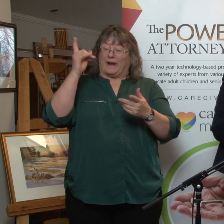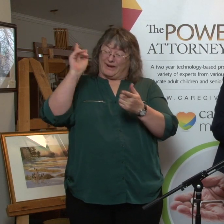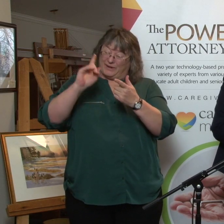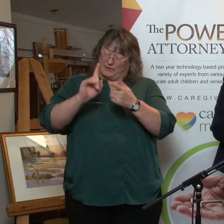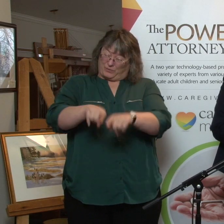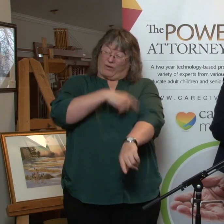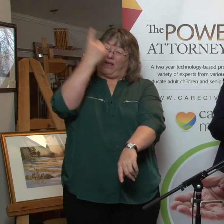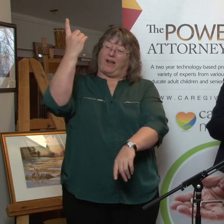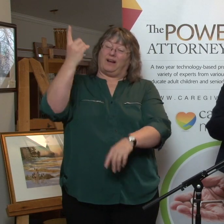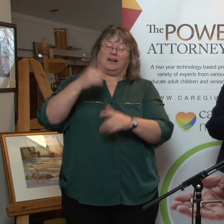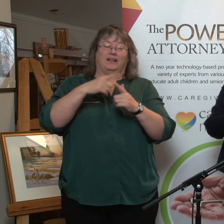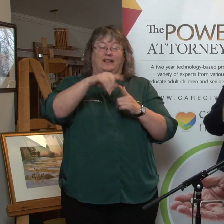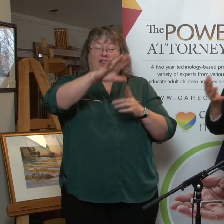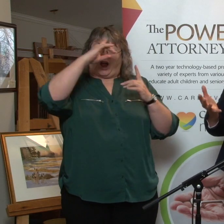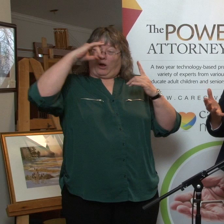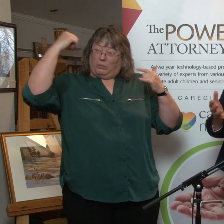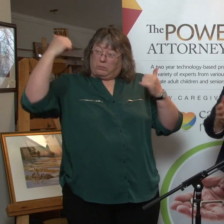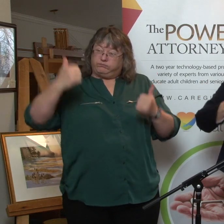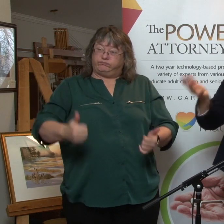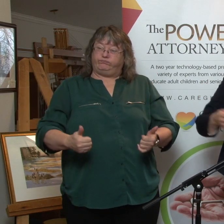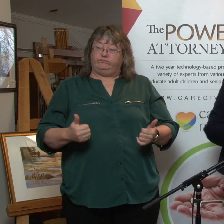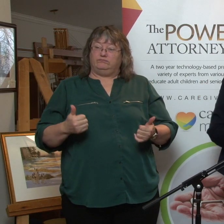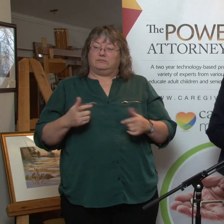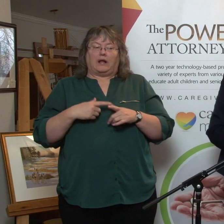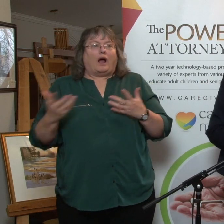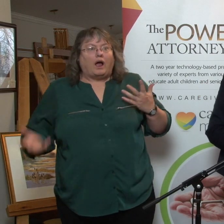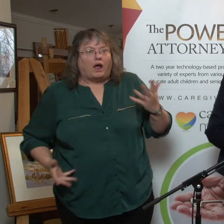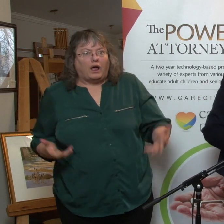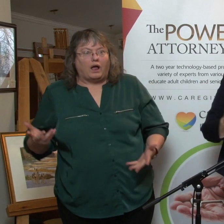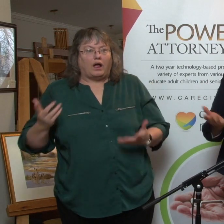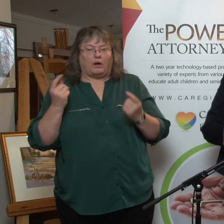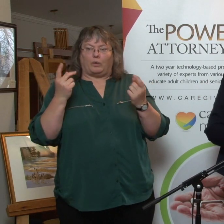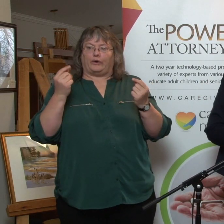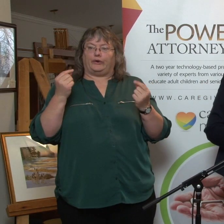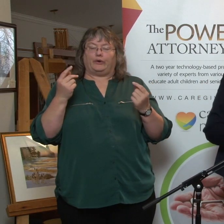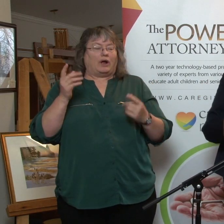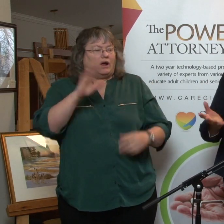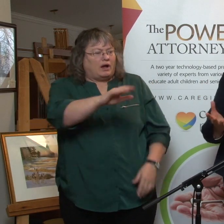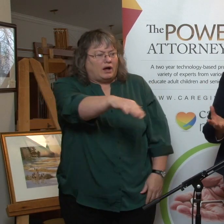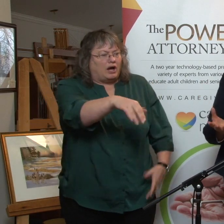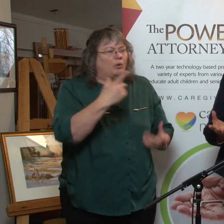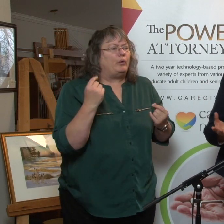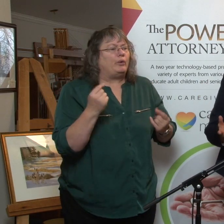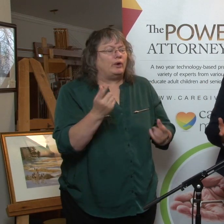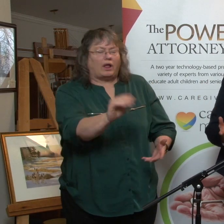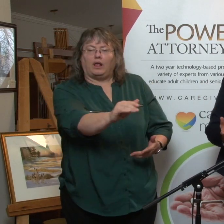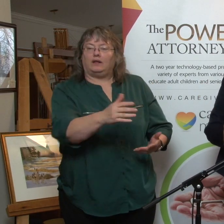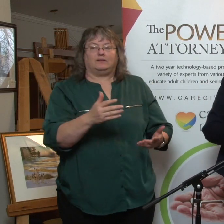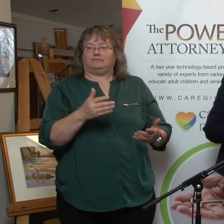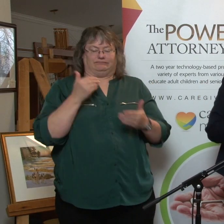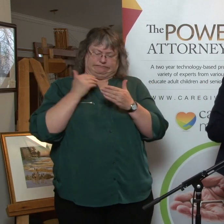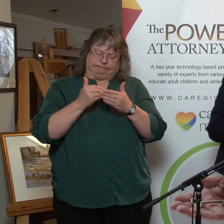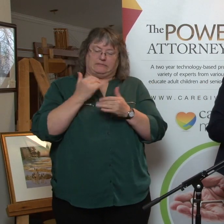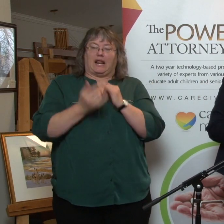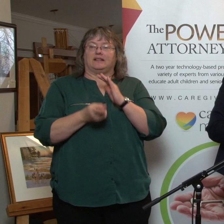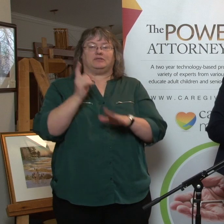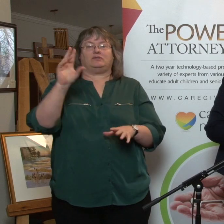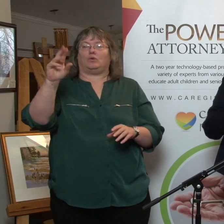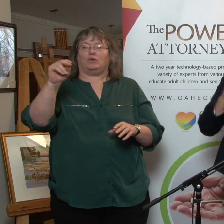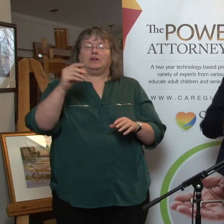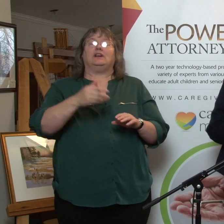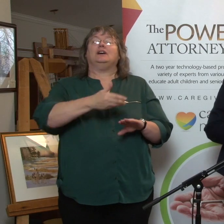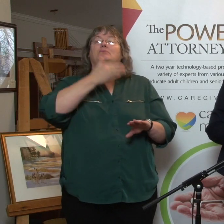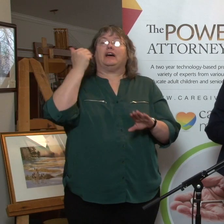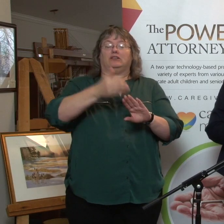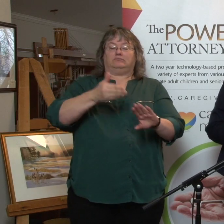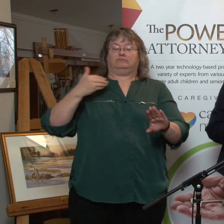is failing, then it sounds as though you're saying, what happens when you die, Mom? And of course, that's not what you're talking about at all. What you're saying is,